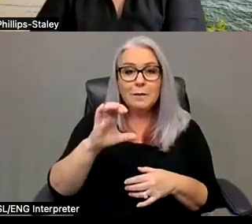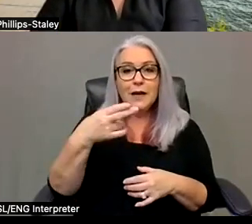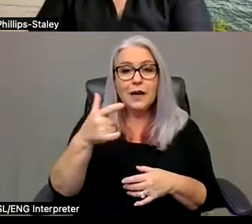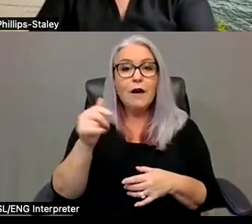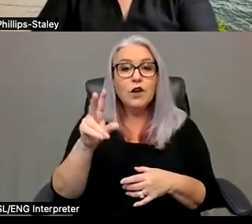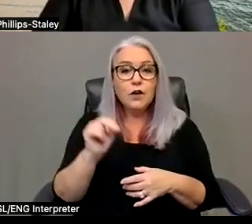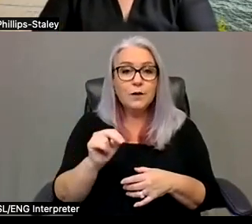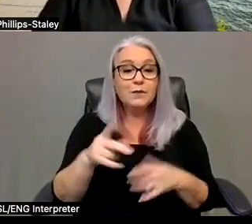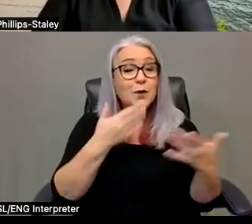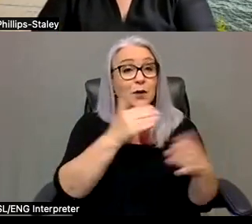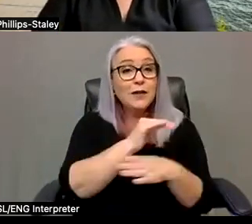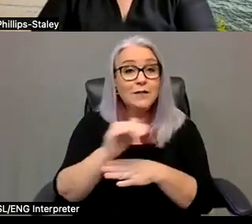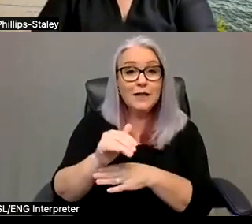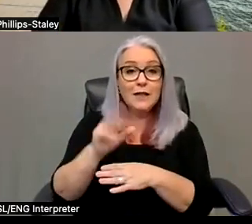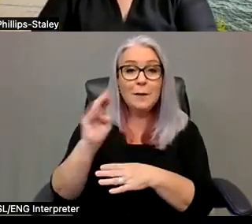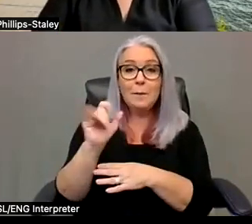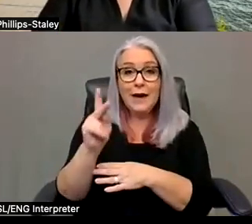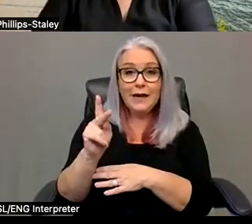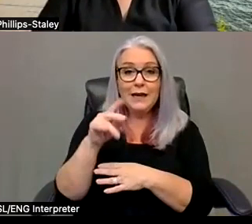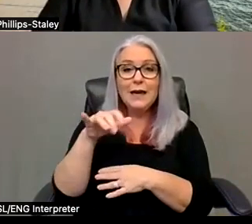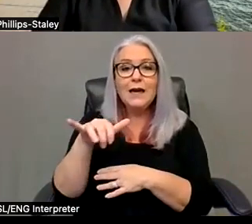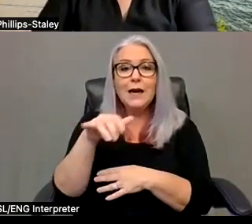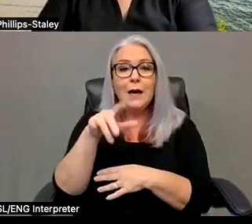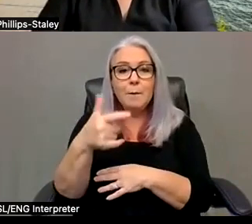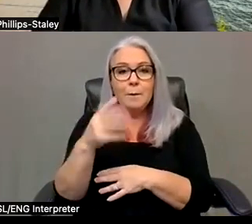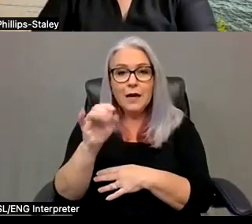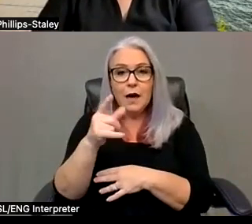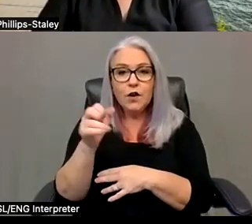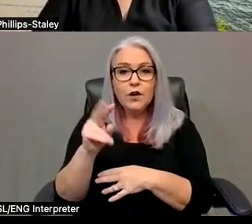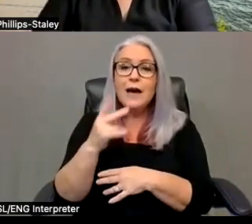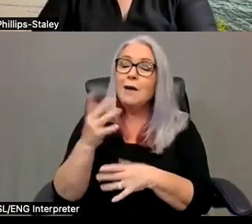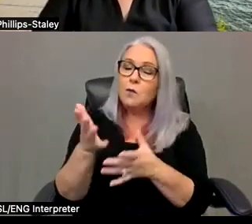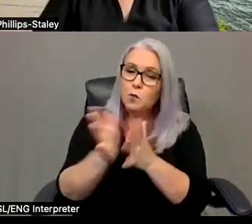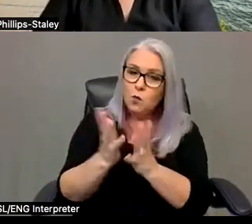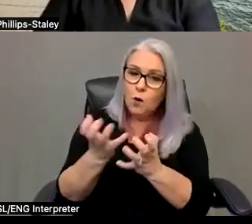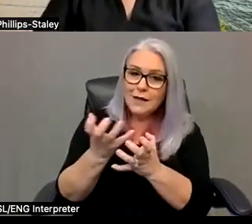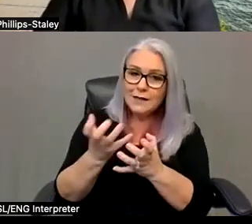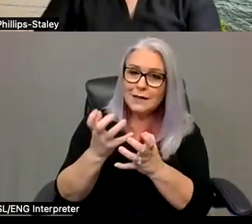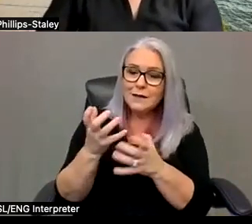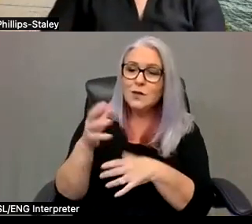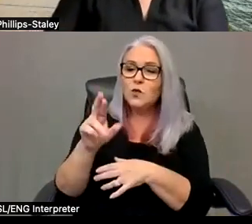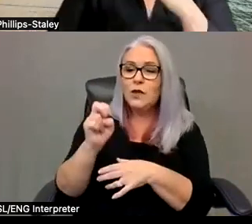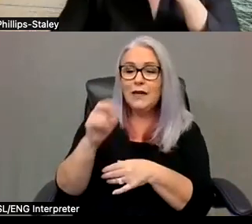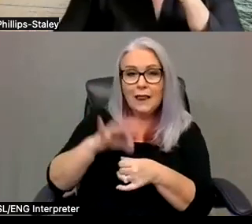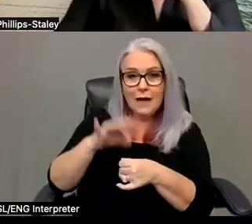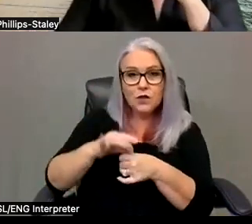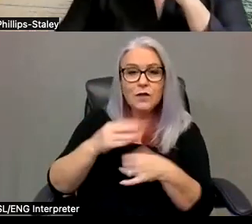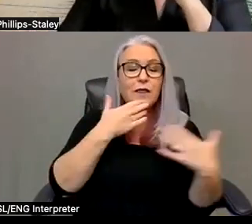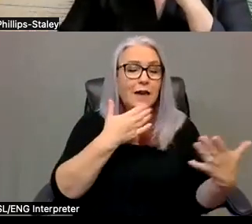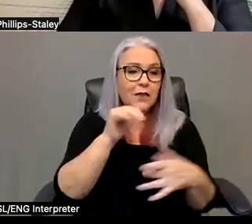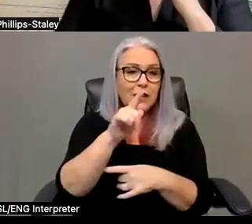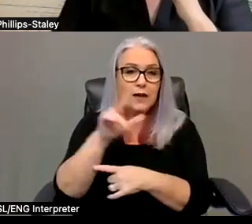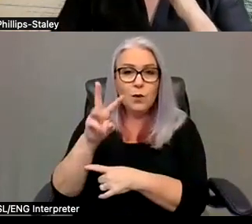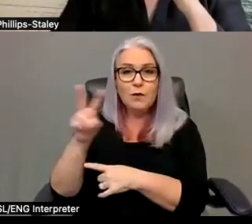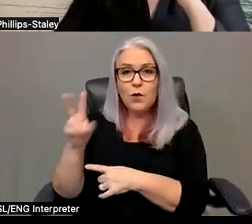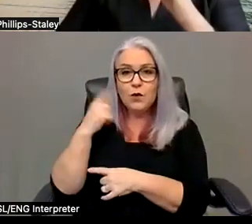everybody. Good evening. My name's Becky McGovern, and I'm seeking re-election to the Tarrytown Board of Trustees. I'd like to thank the League of Women Voters for this